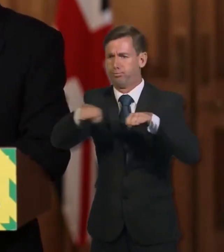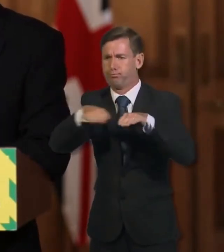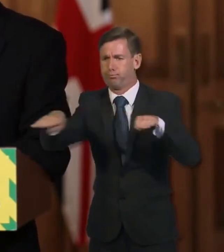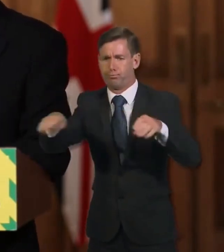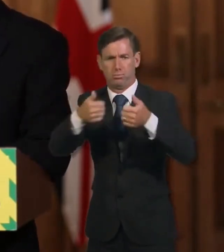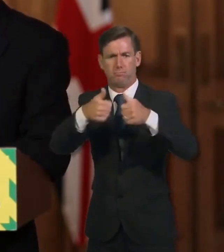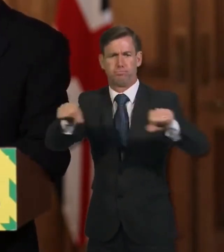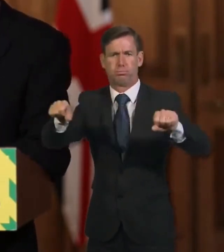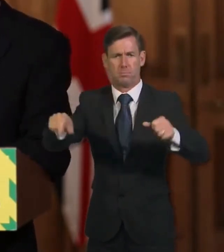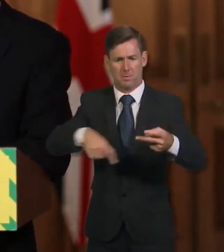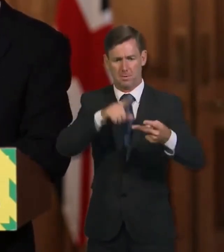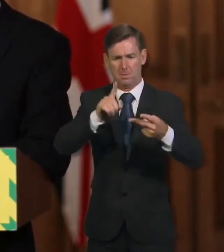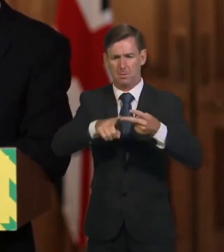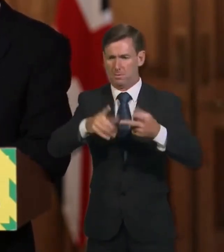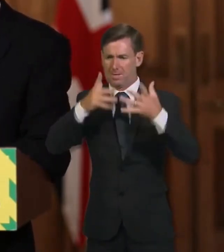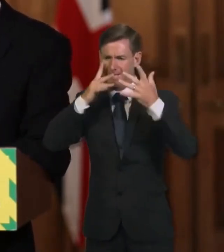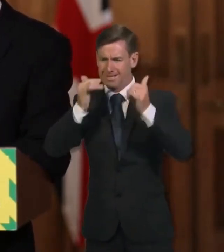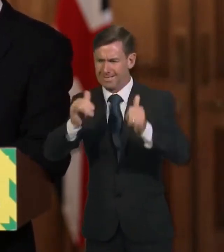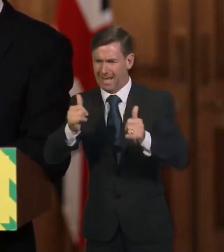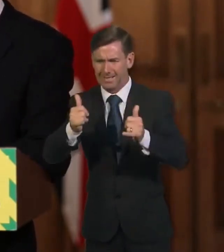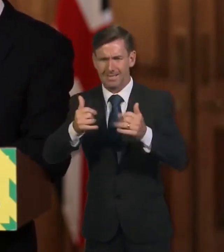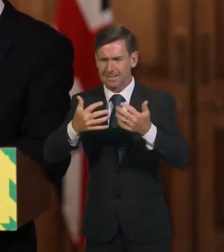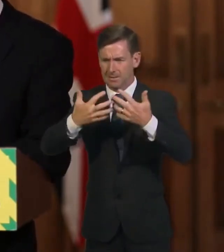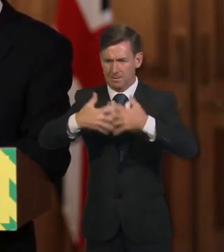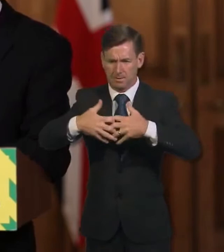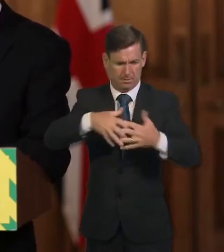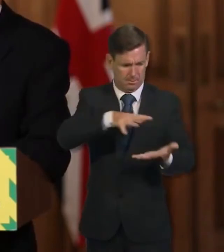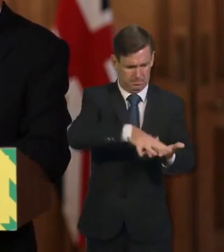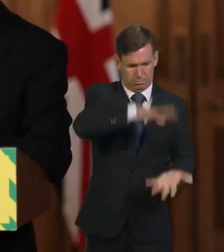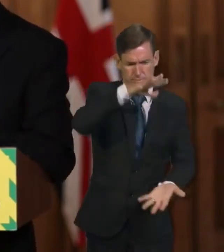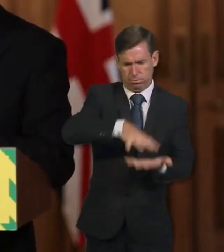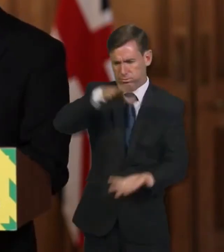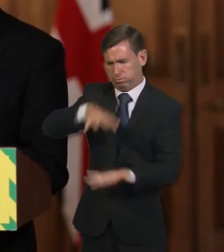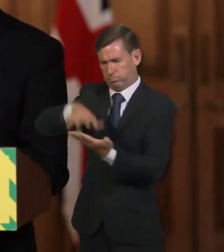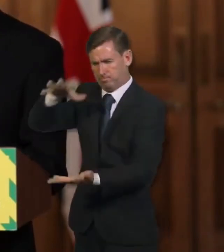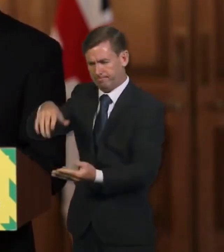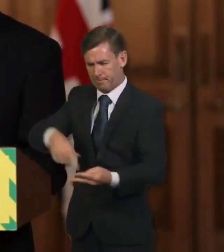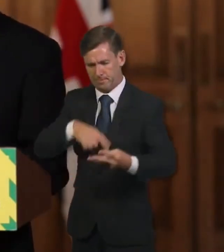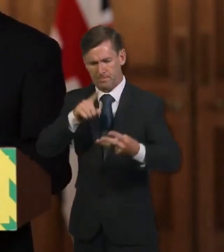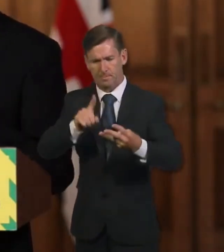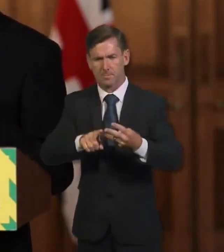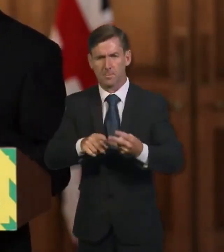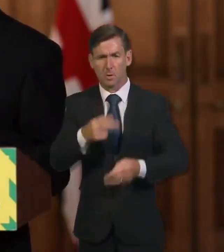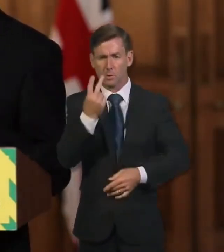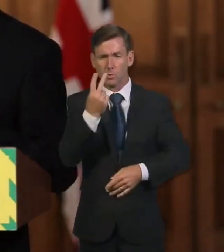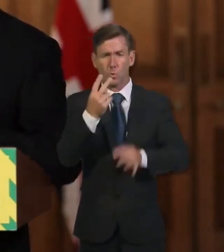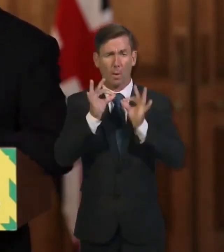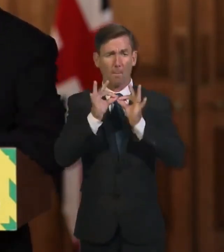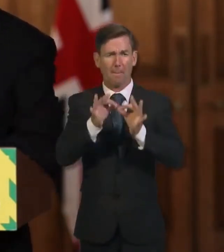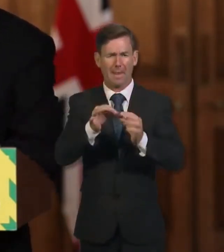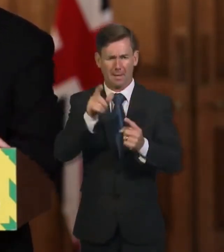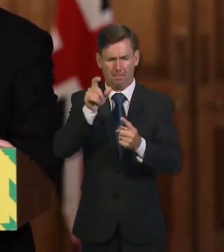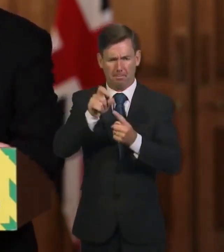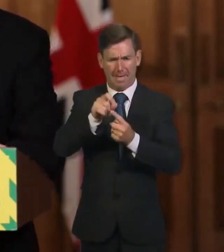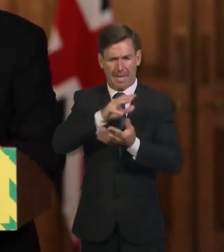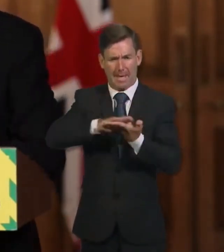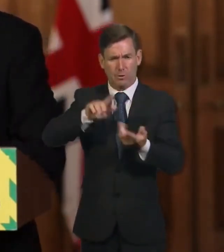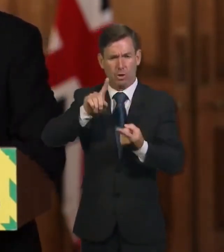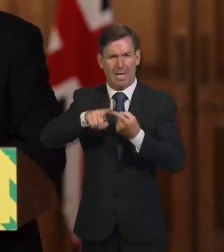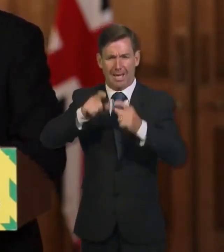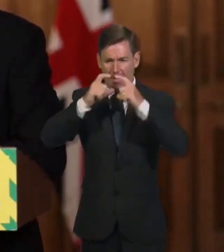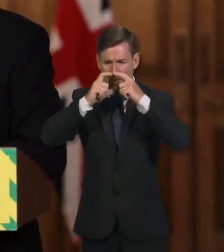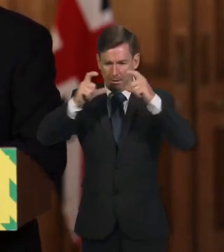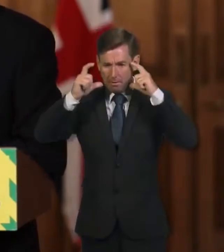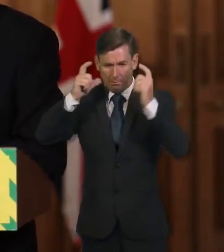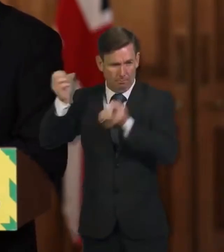equipment, over 2 billion pieces, and far higher numbers on order as well. So that's the basis on which we've